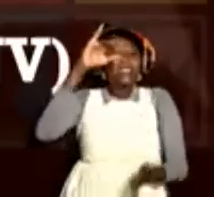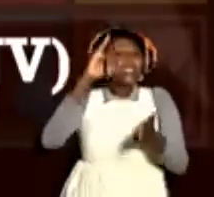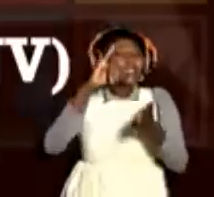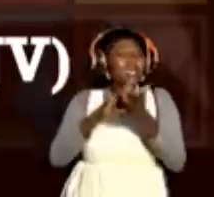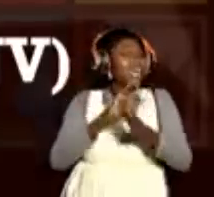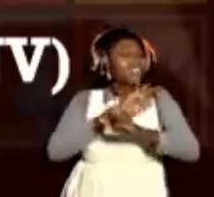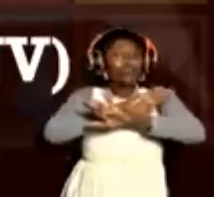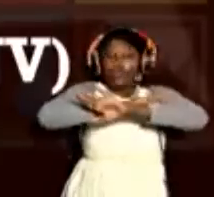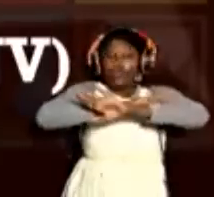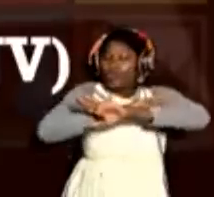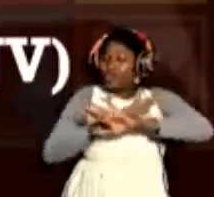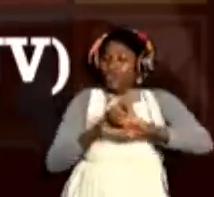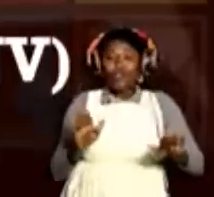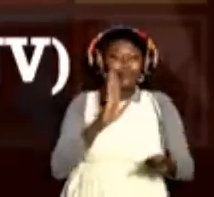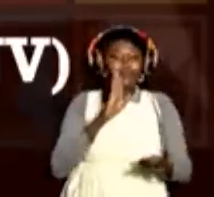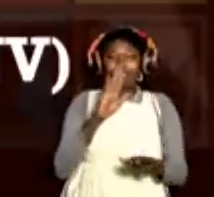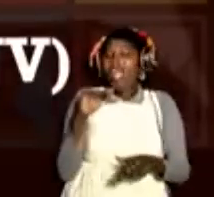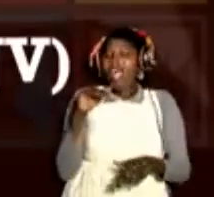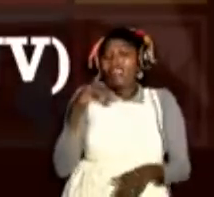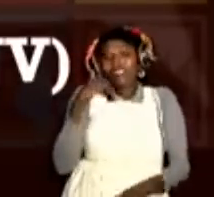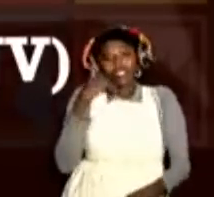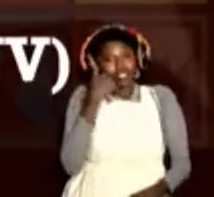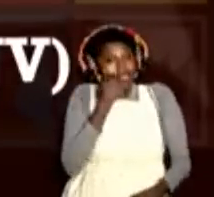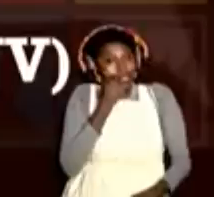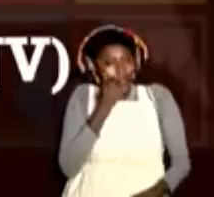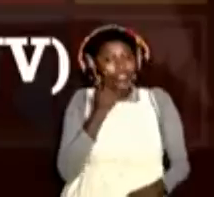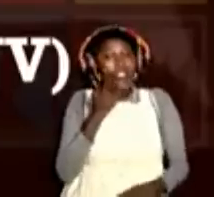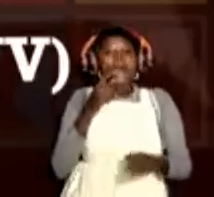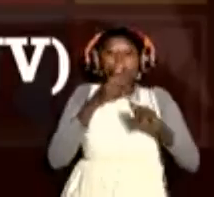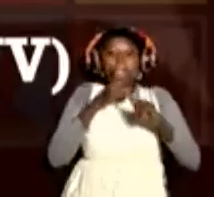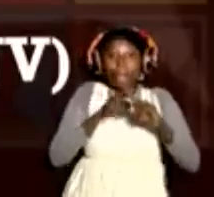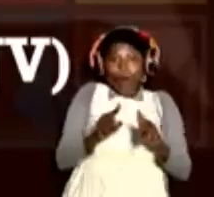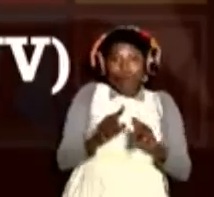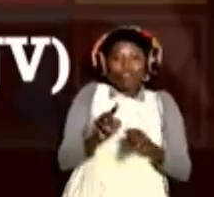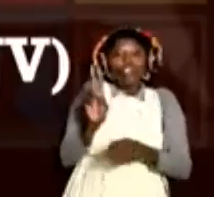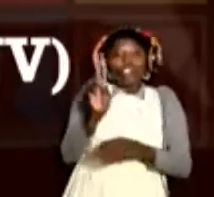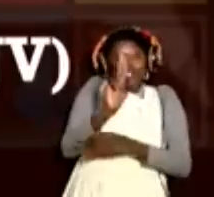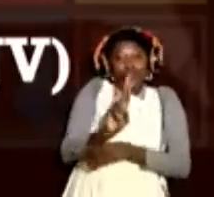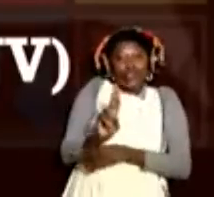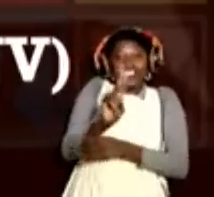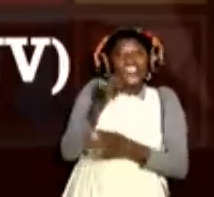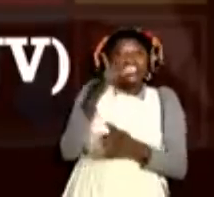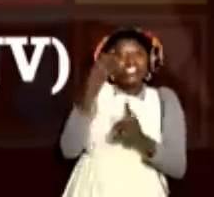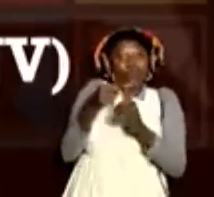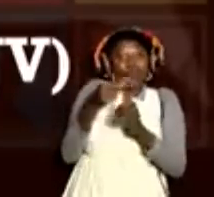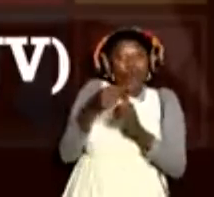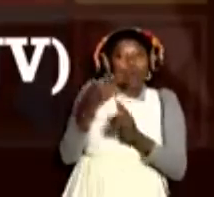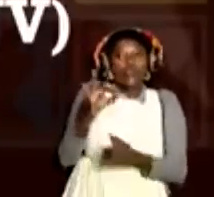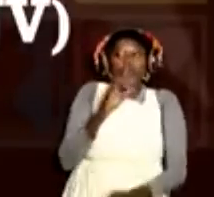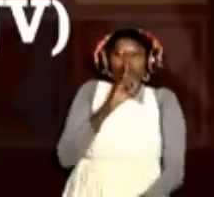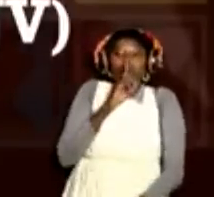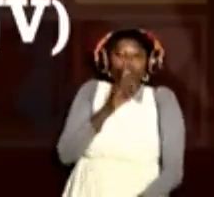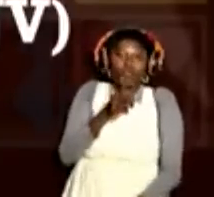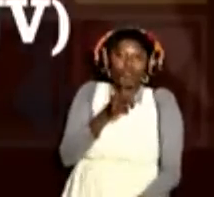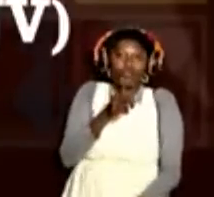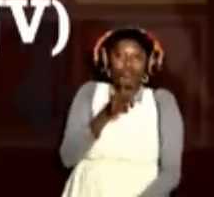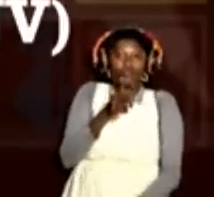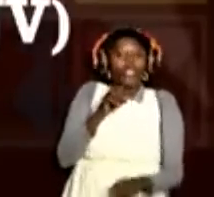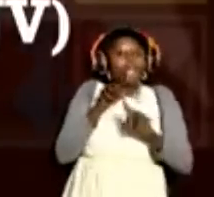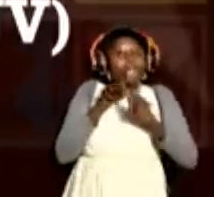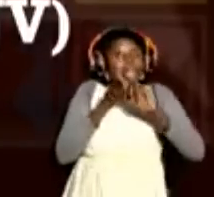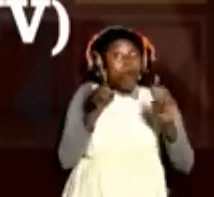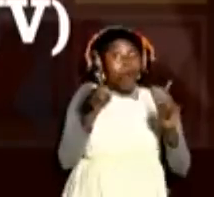that needed not to be ashamed, rightly dividing the word of truth.